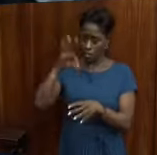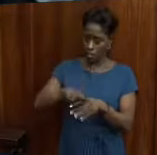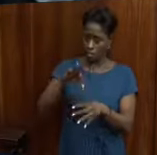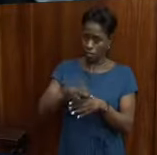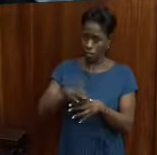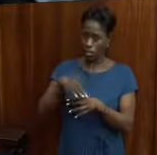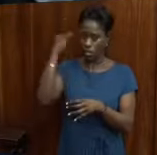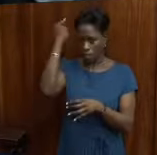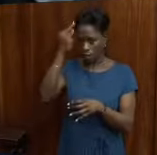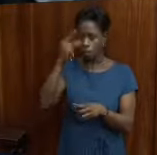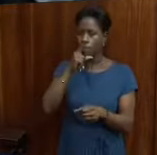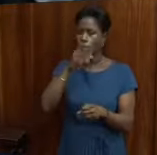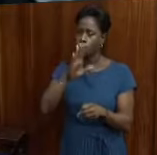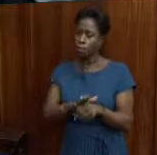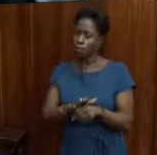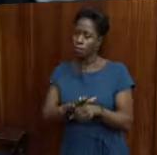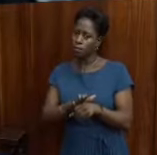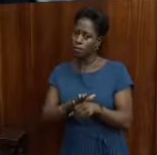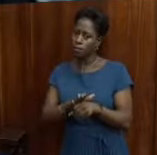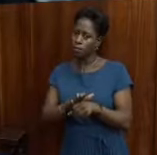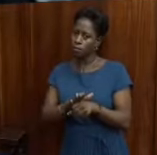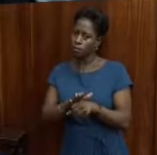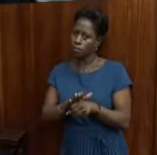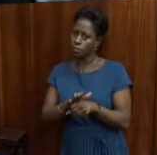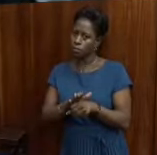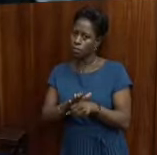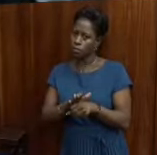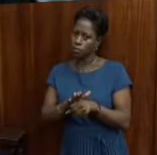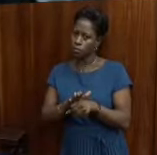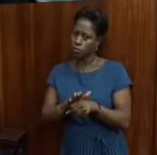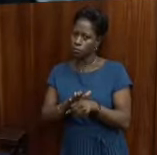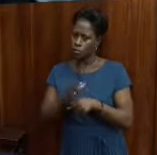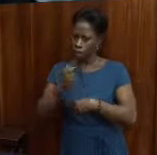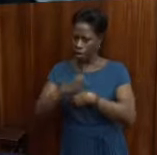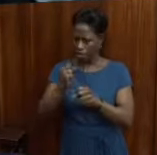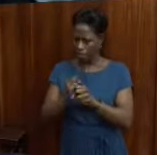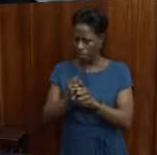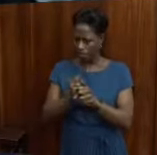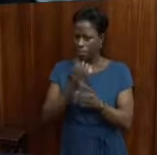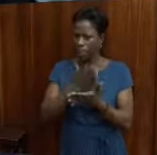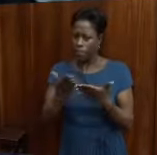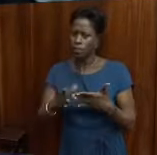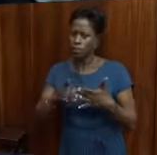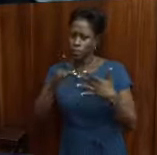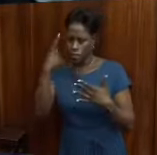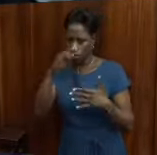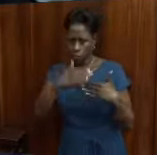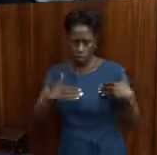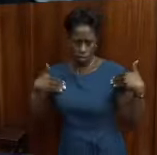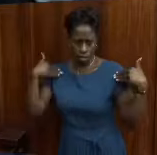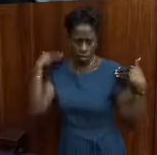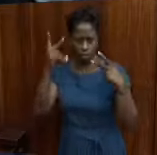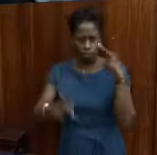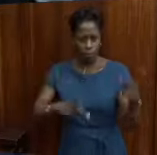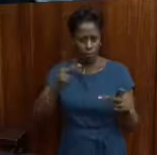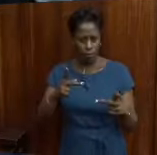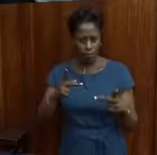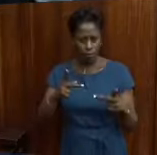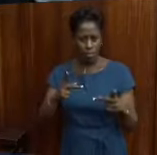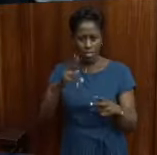promised to create a special place in the economic system for young people to develop and grow their ideas, a youth